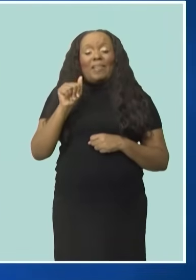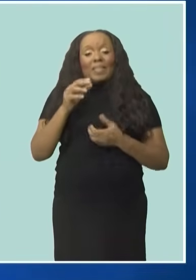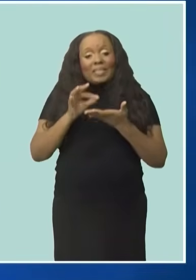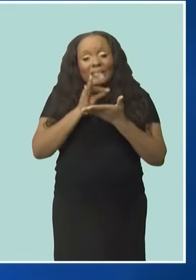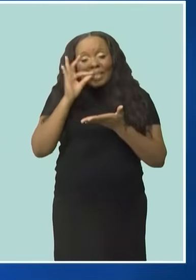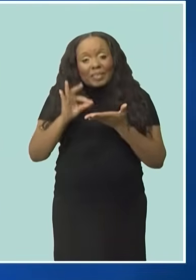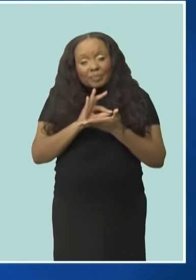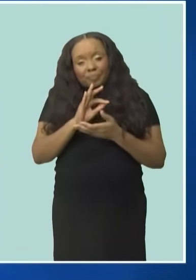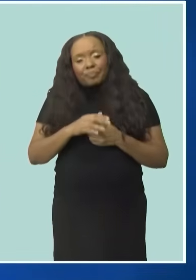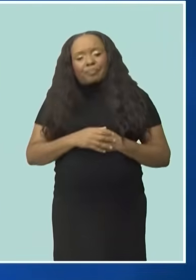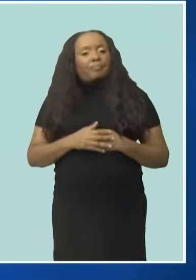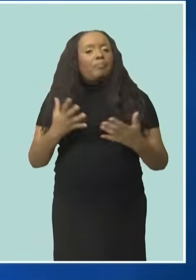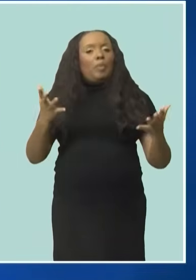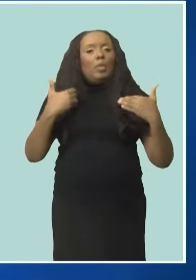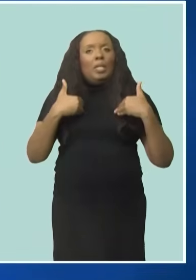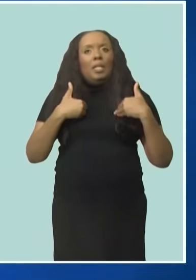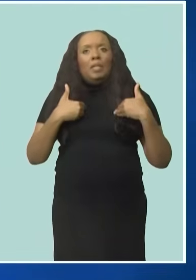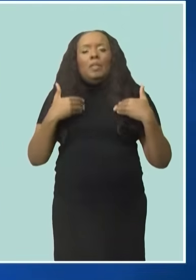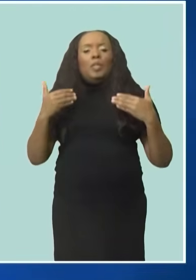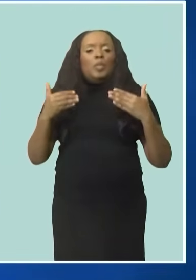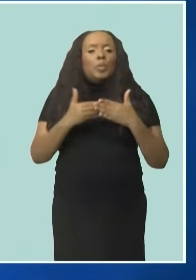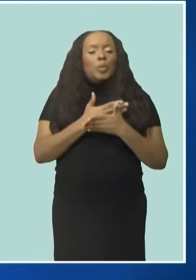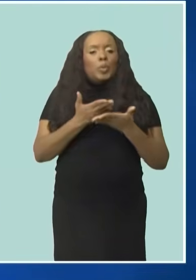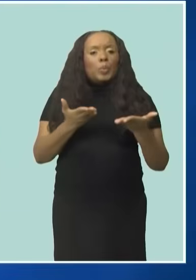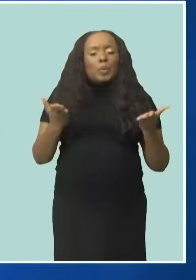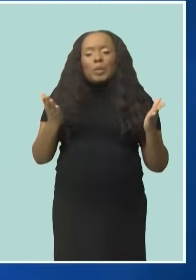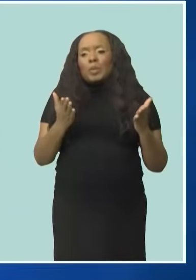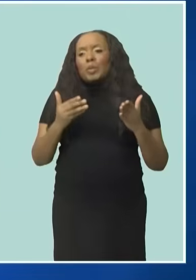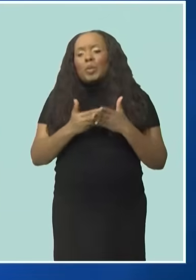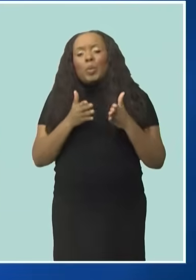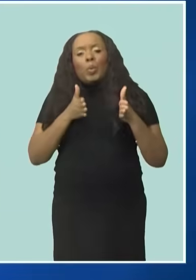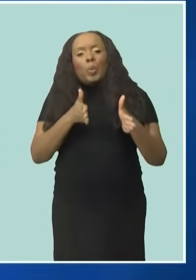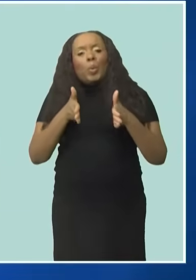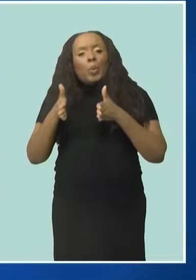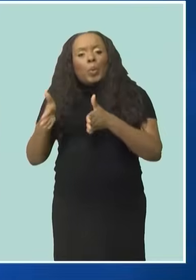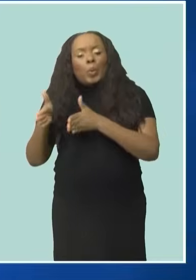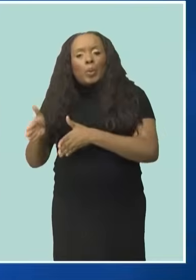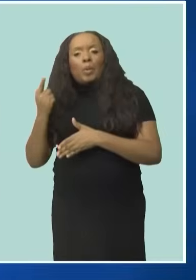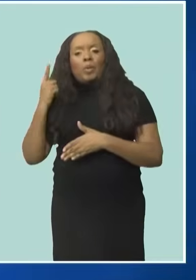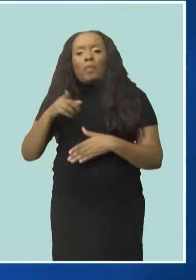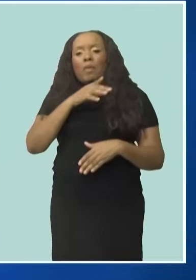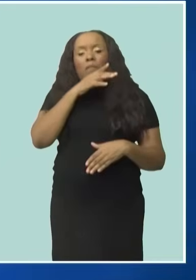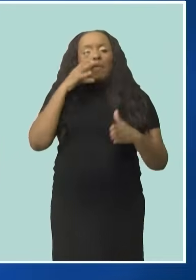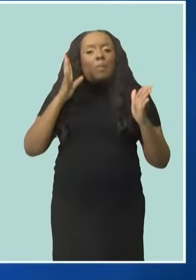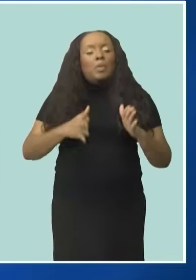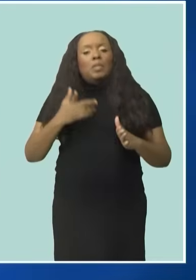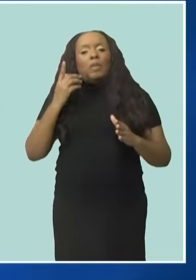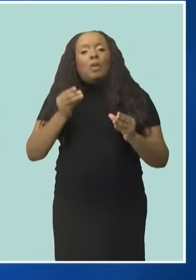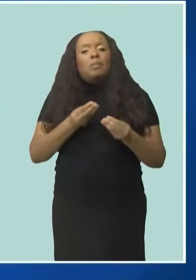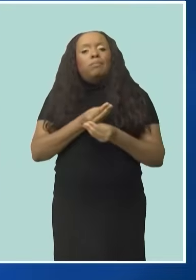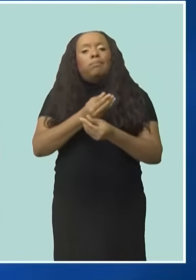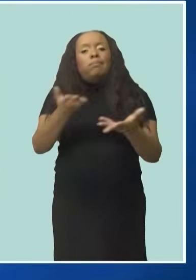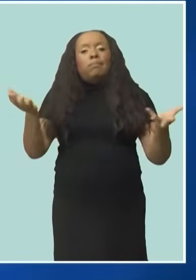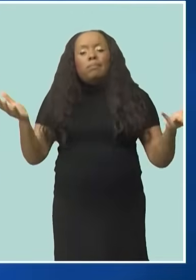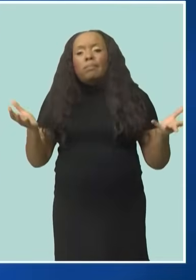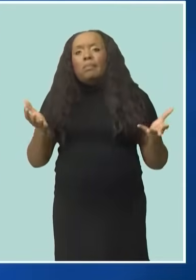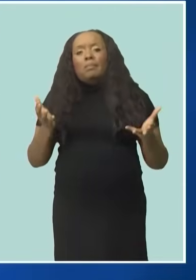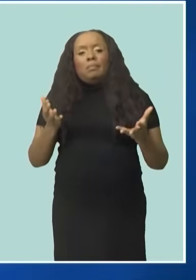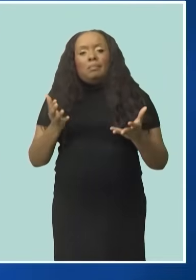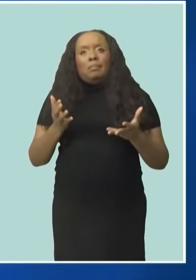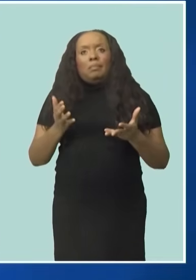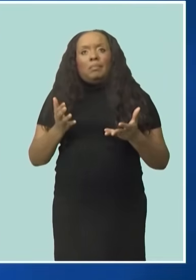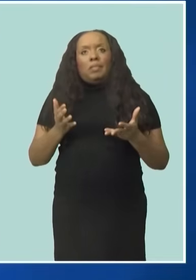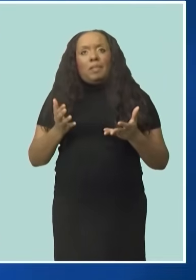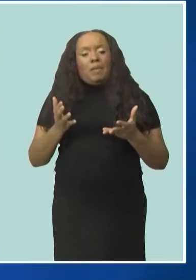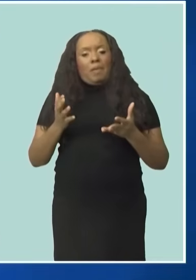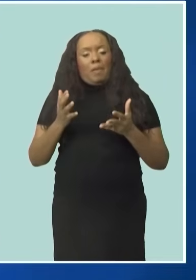created new markets for farmers by branding and distributing these products locally and regionally under the brand